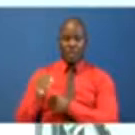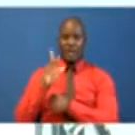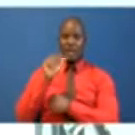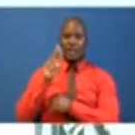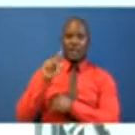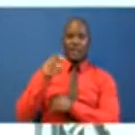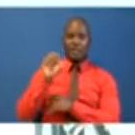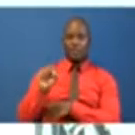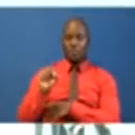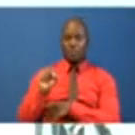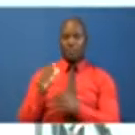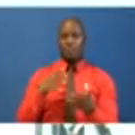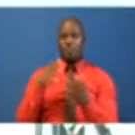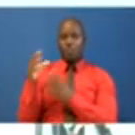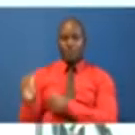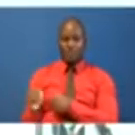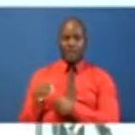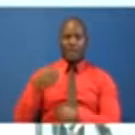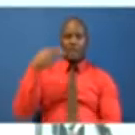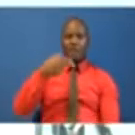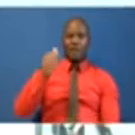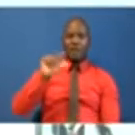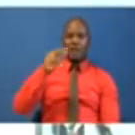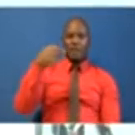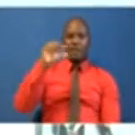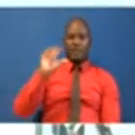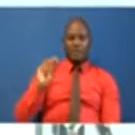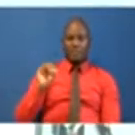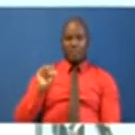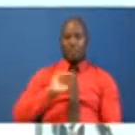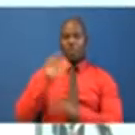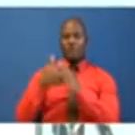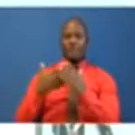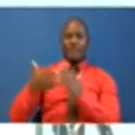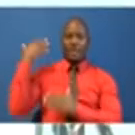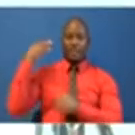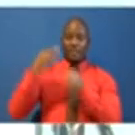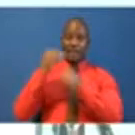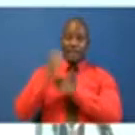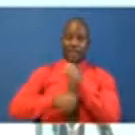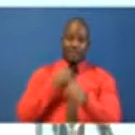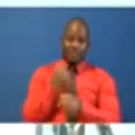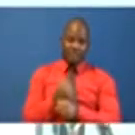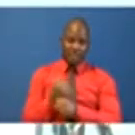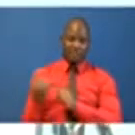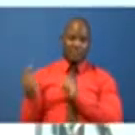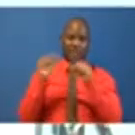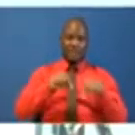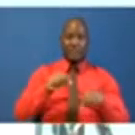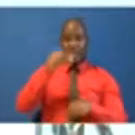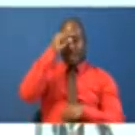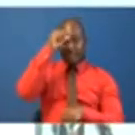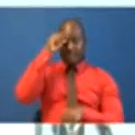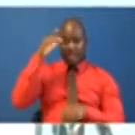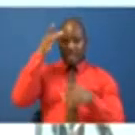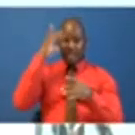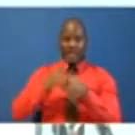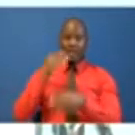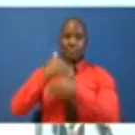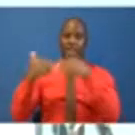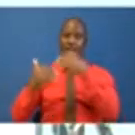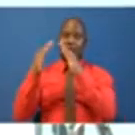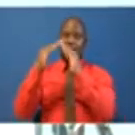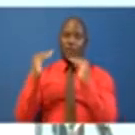leisure go to your hulling gums you'll find that over the last eight years within coming of chinese we have decided to build